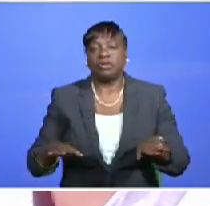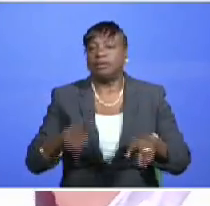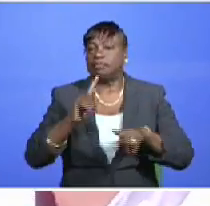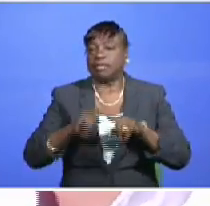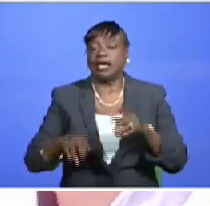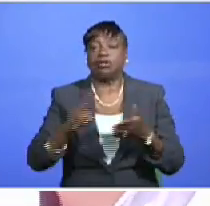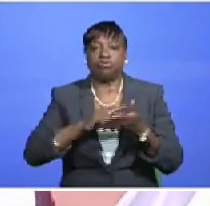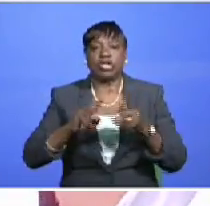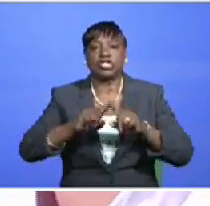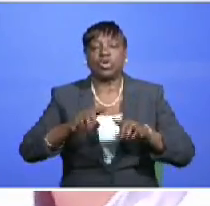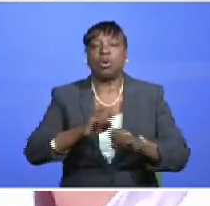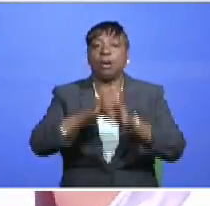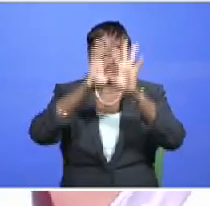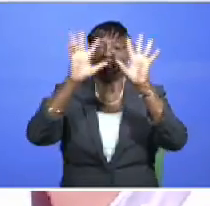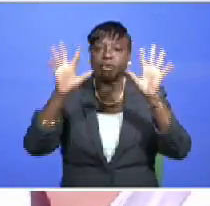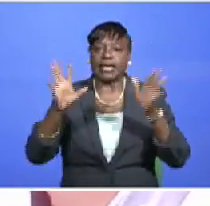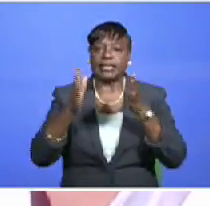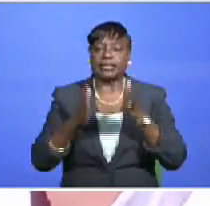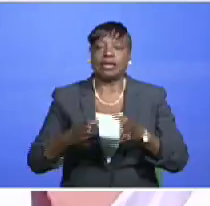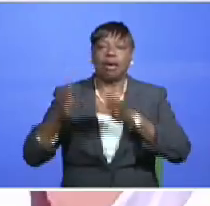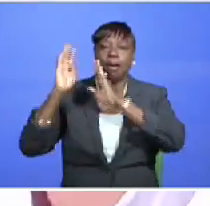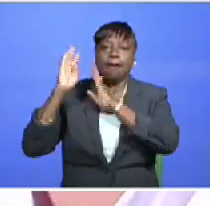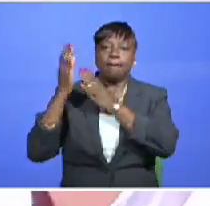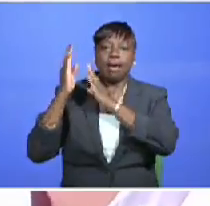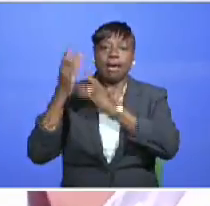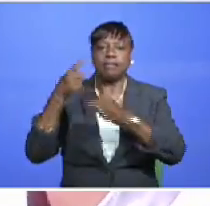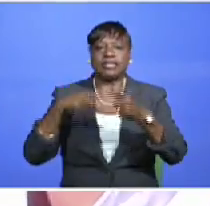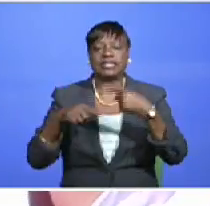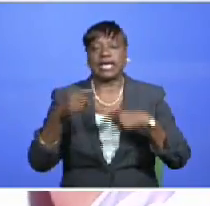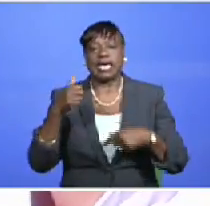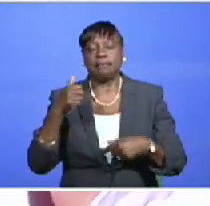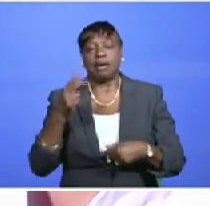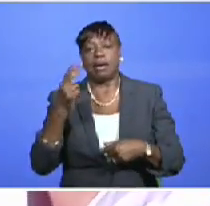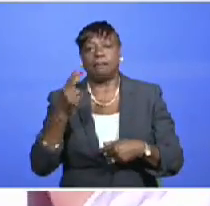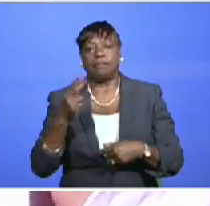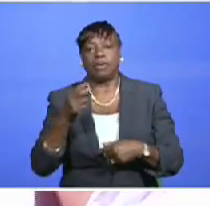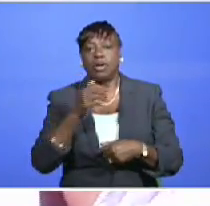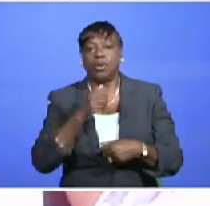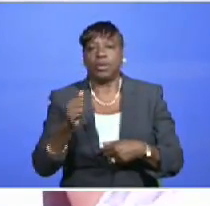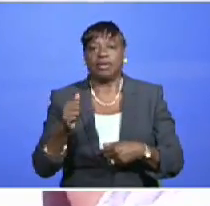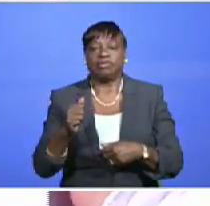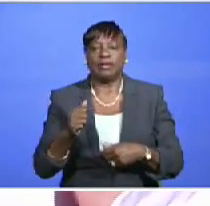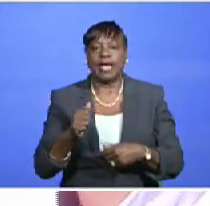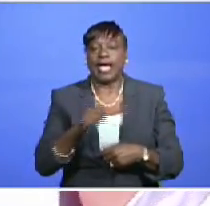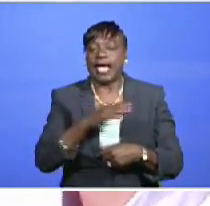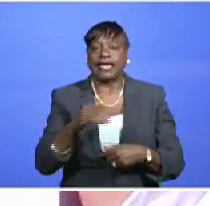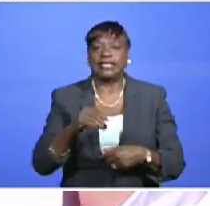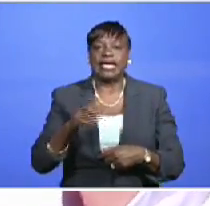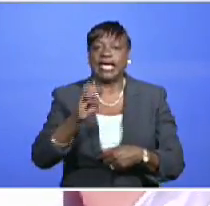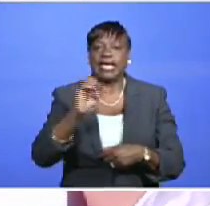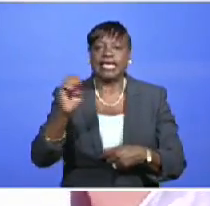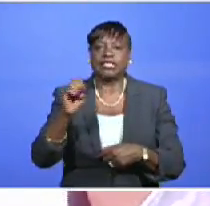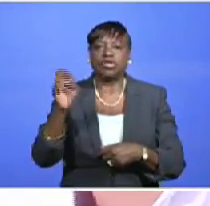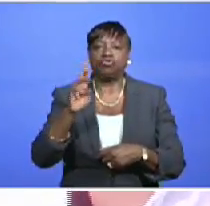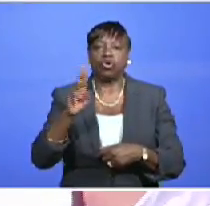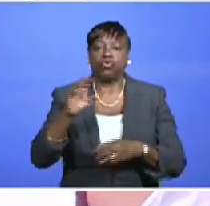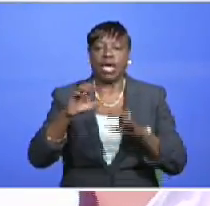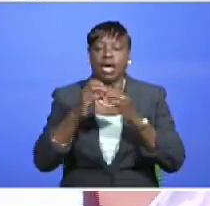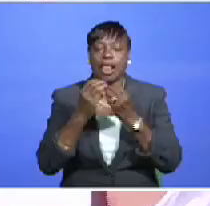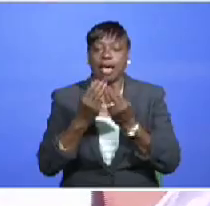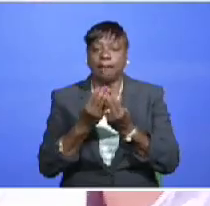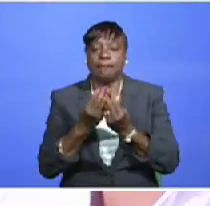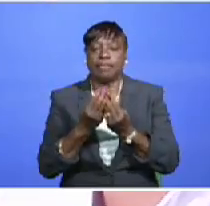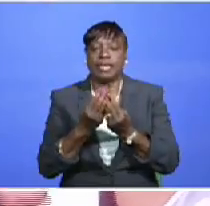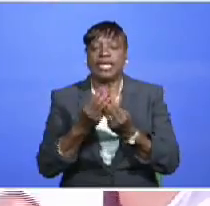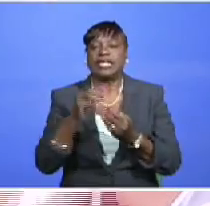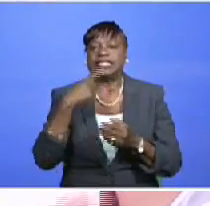Brighter Bahamas came up with a brilliant idea with a book cage, and East Rotary Rotary Club of Nassau Sunrise came up with a brilliant idea